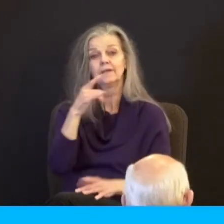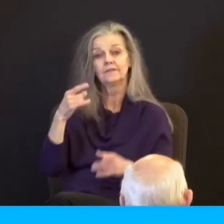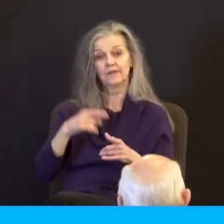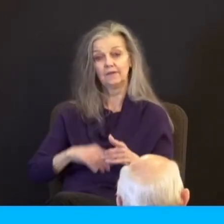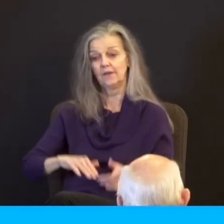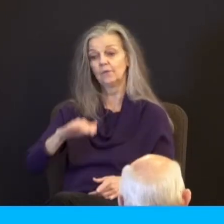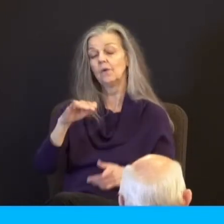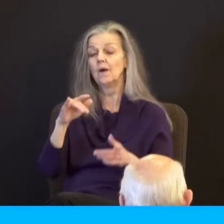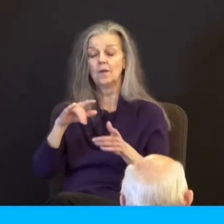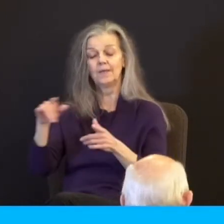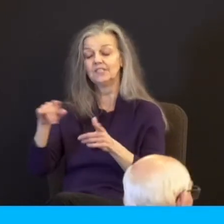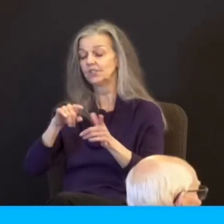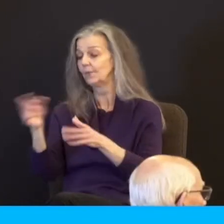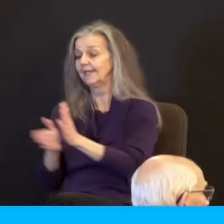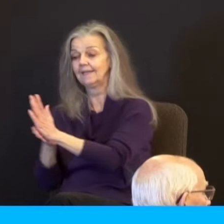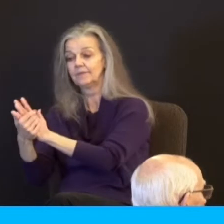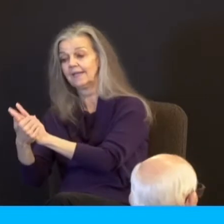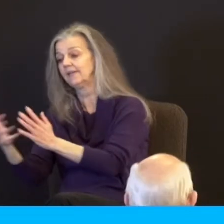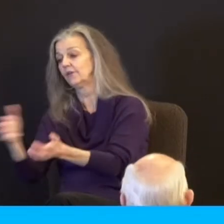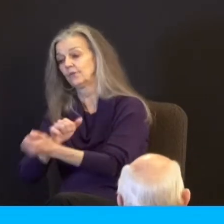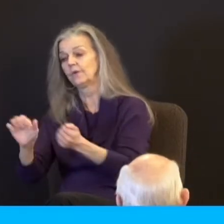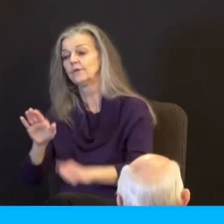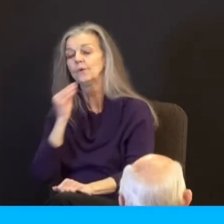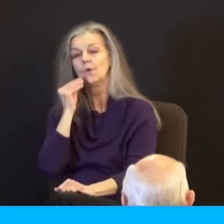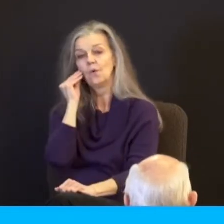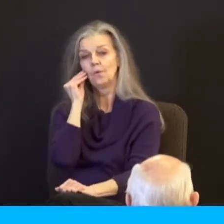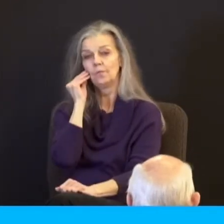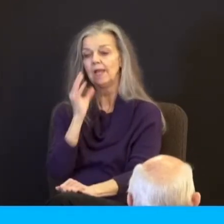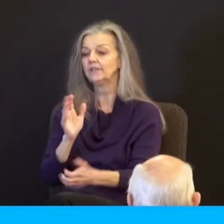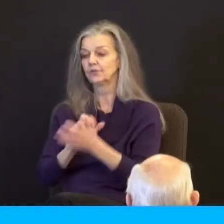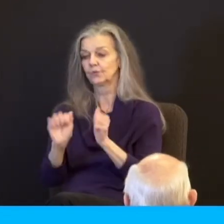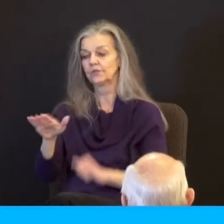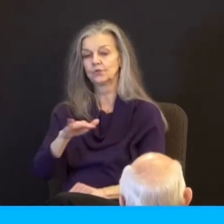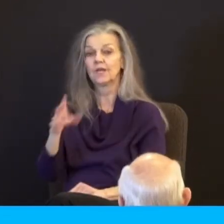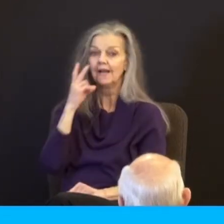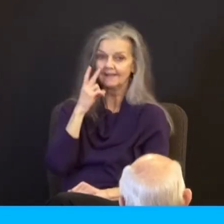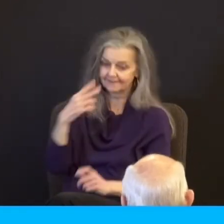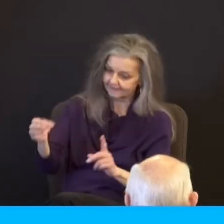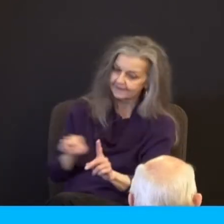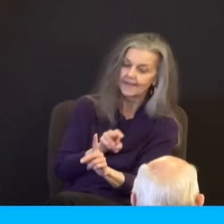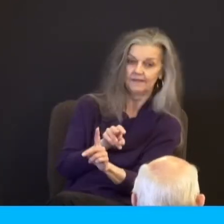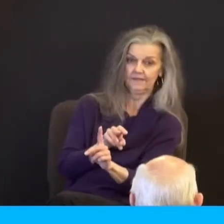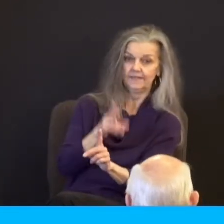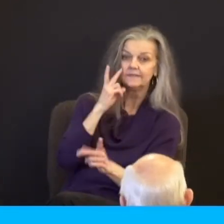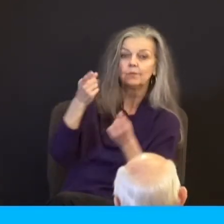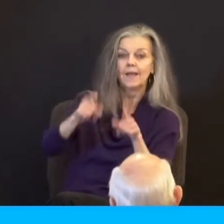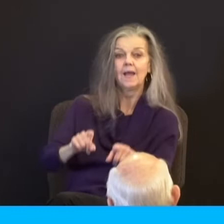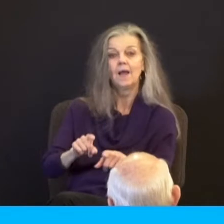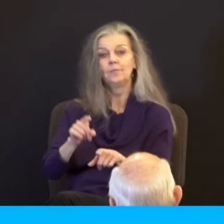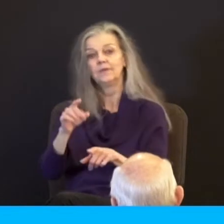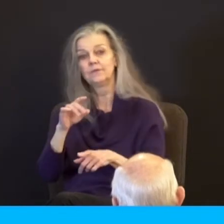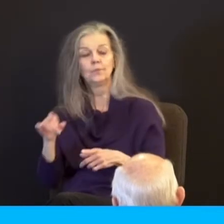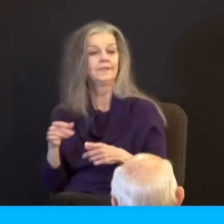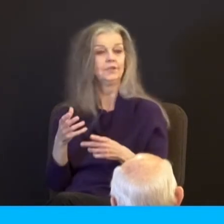basically destroys the home where her children are growing up. I see the other side. I see what happens when you bite on that hook